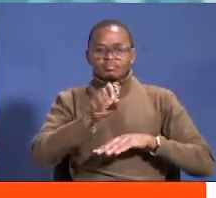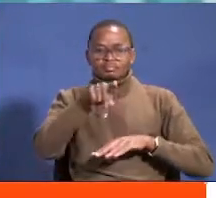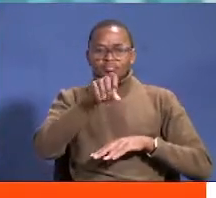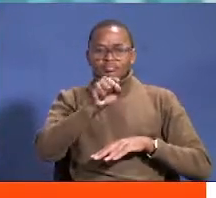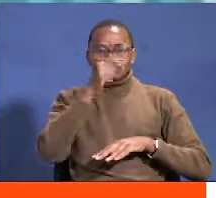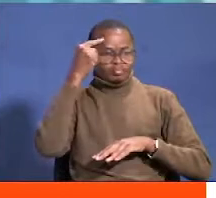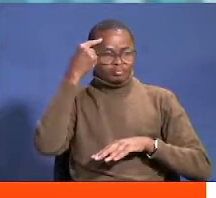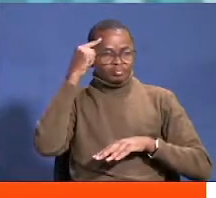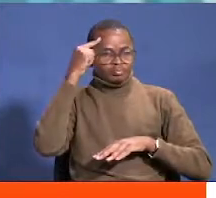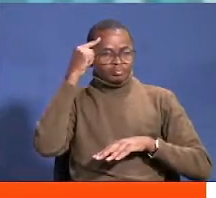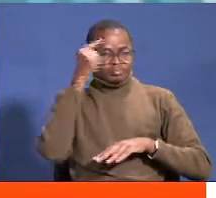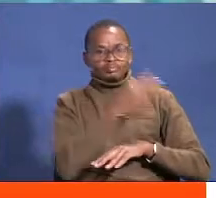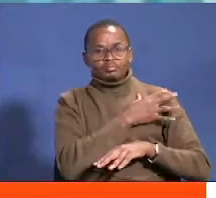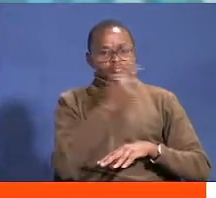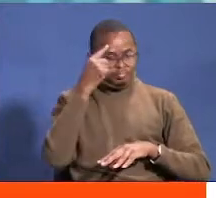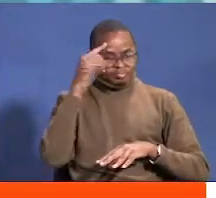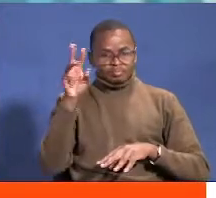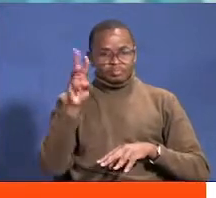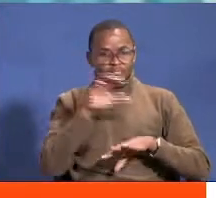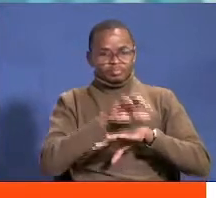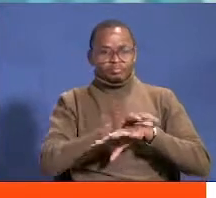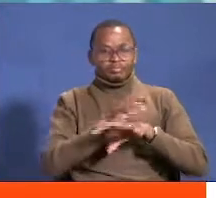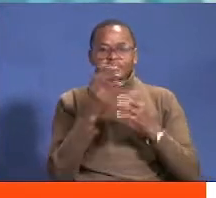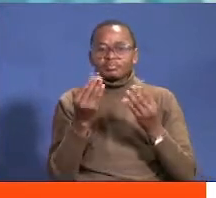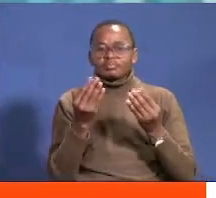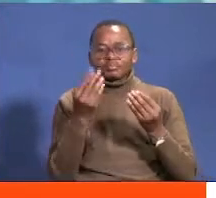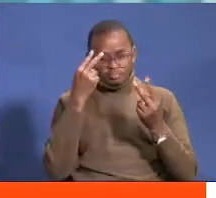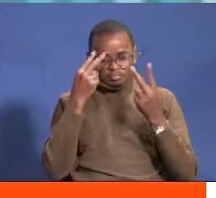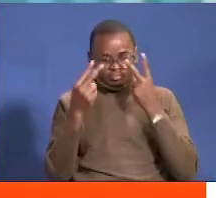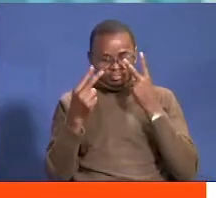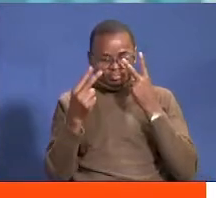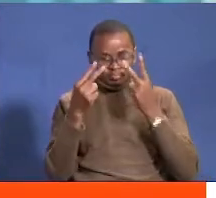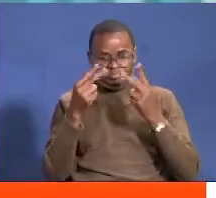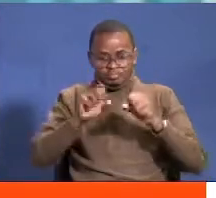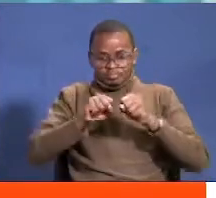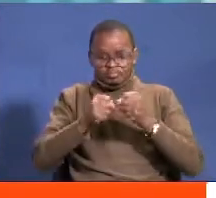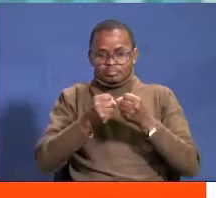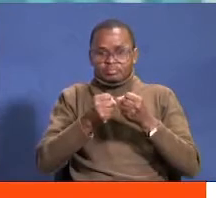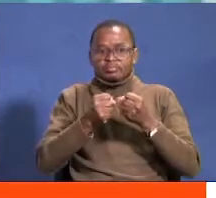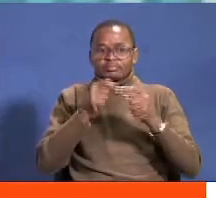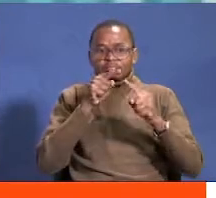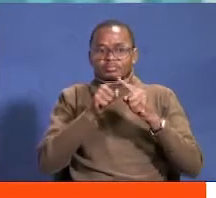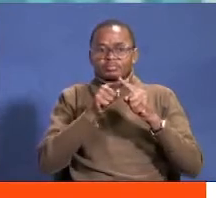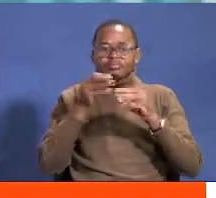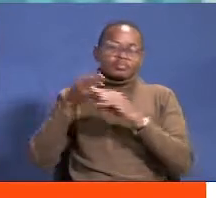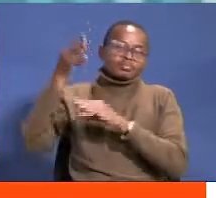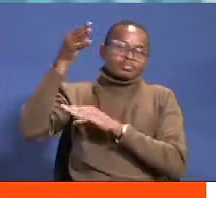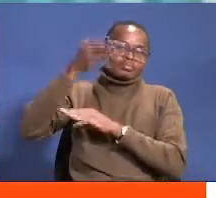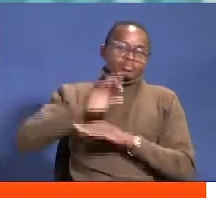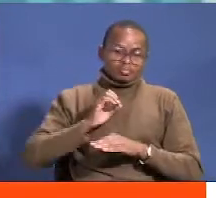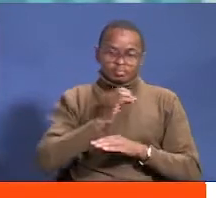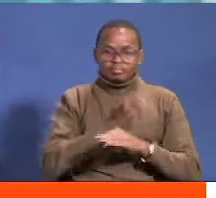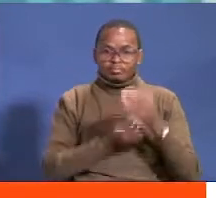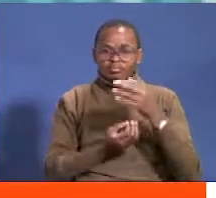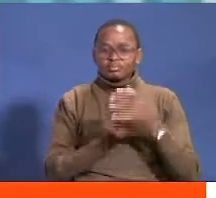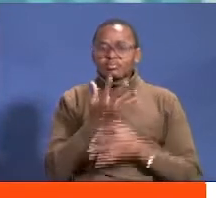just comfortable here. For them, they found it easy, but then for us, we saw this was a damage to our future, damage to our crop